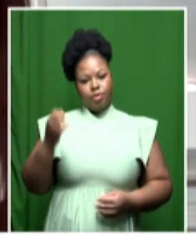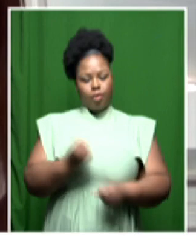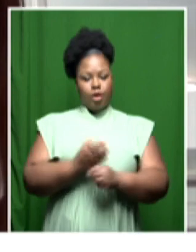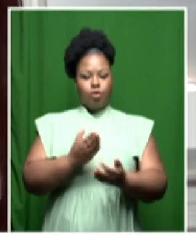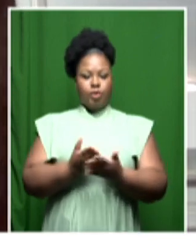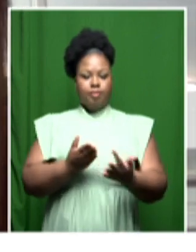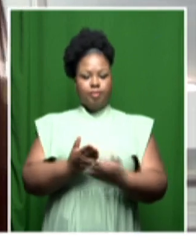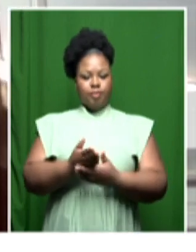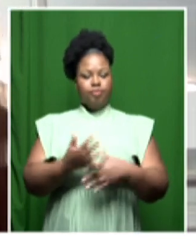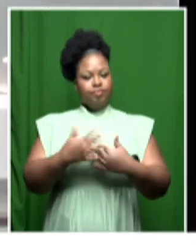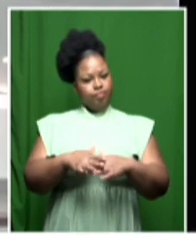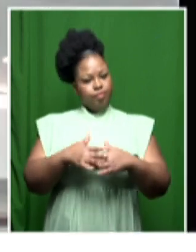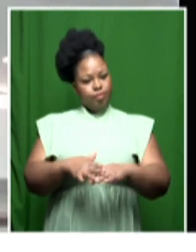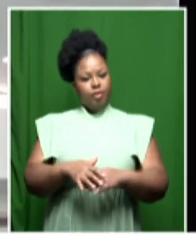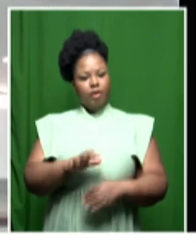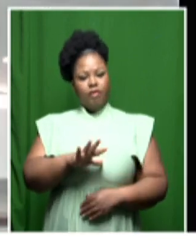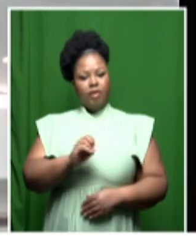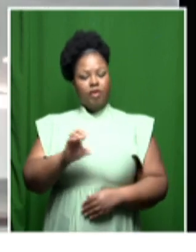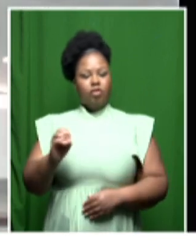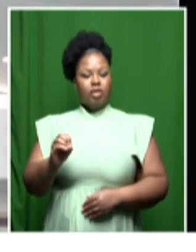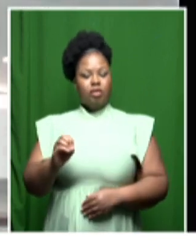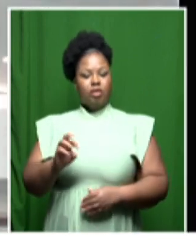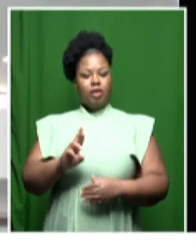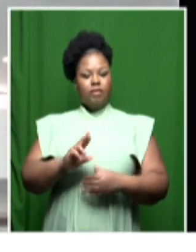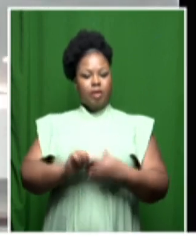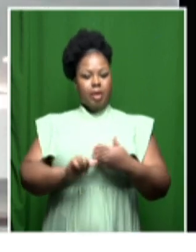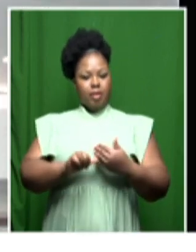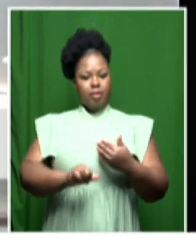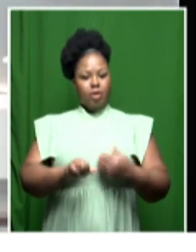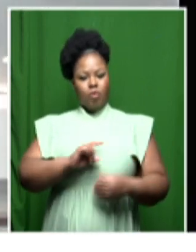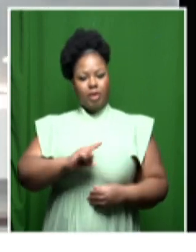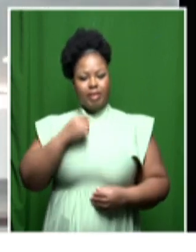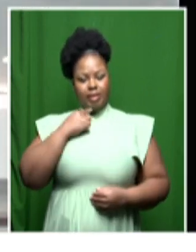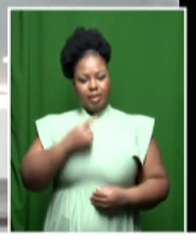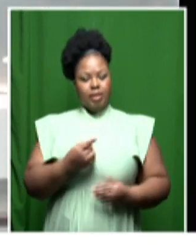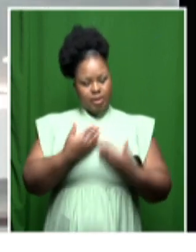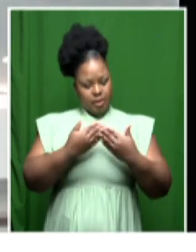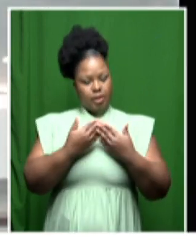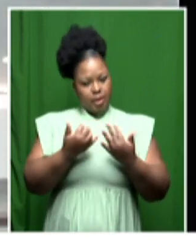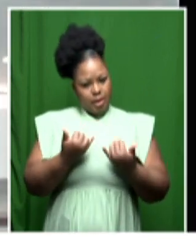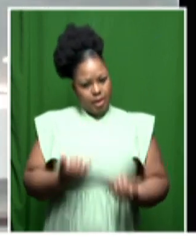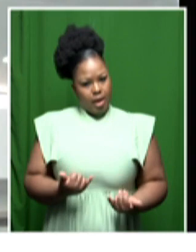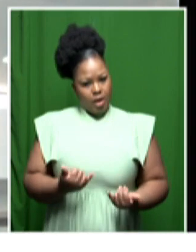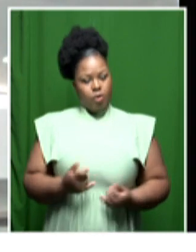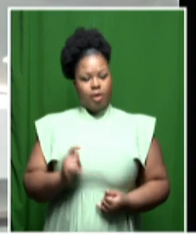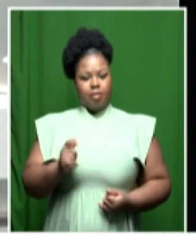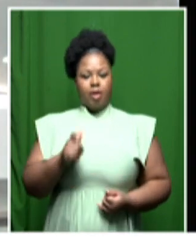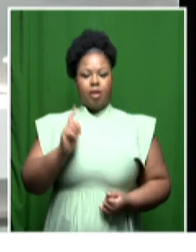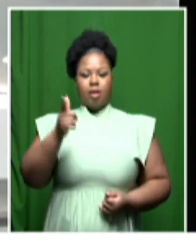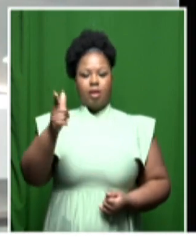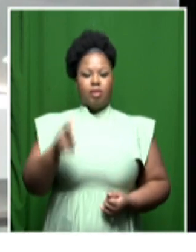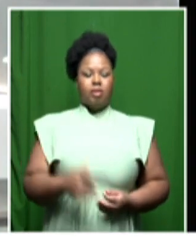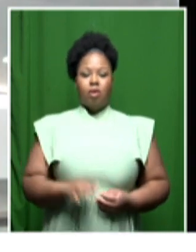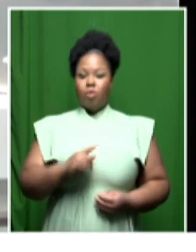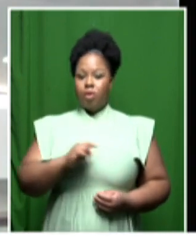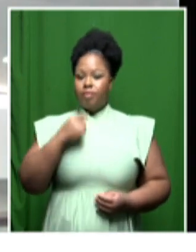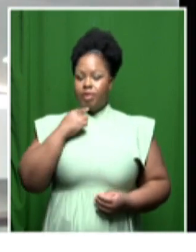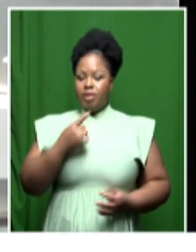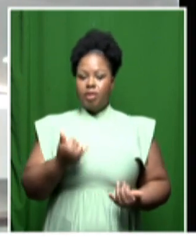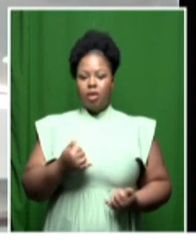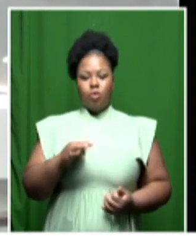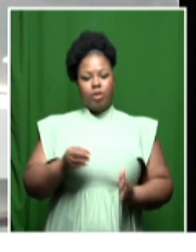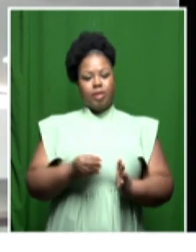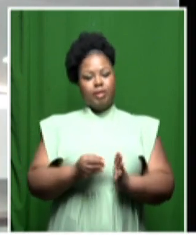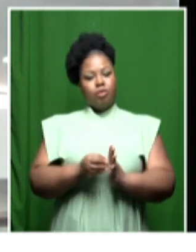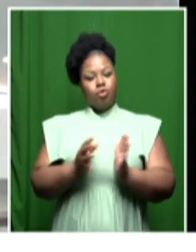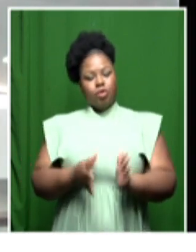them access to the portal, which is 500 Rand per month. Now, I mentioned study now, pay later. How the model works is during the time that the student